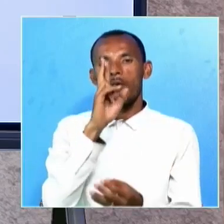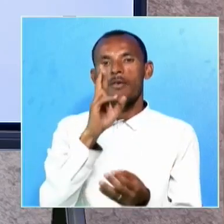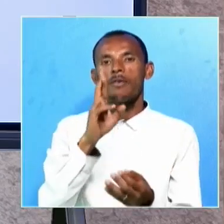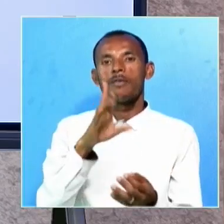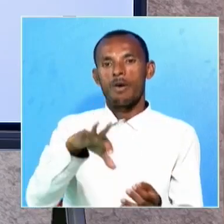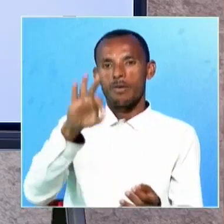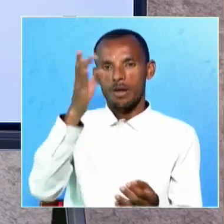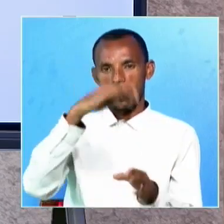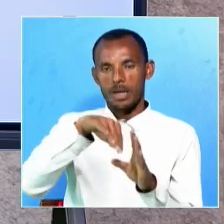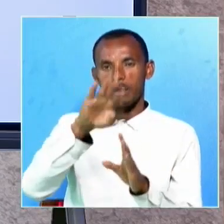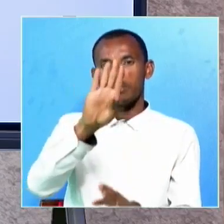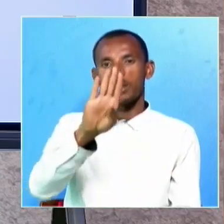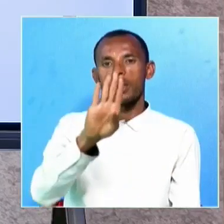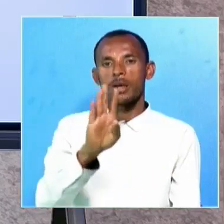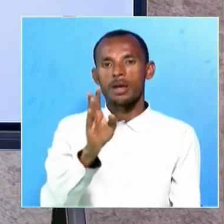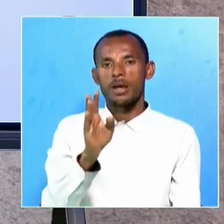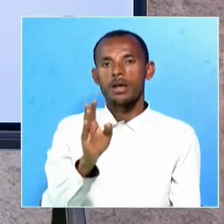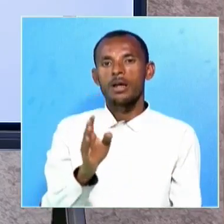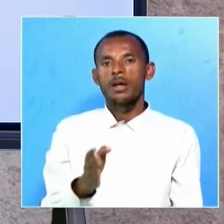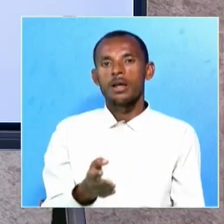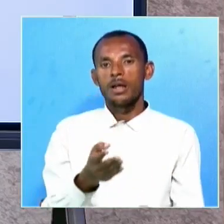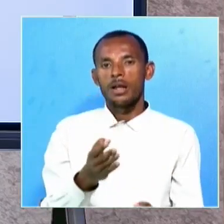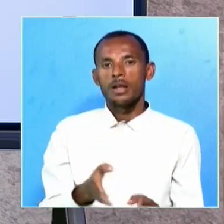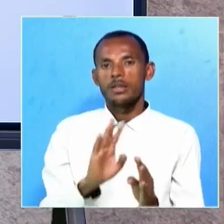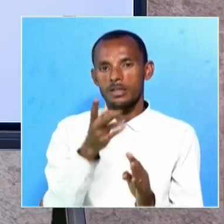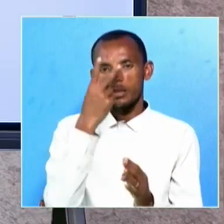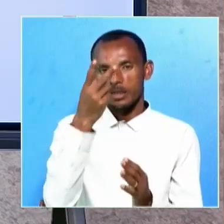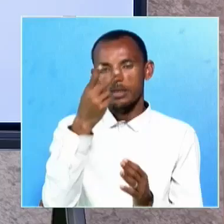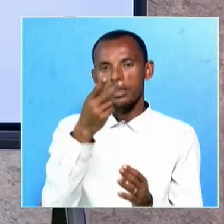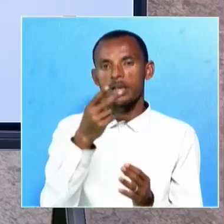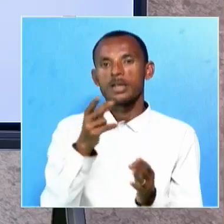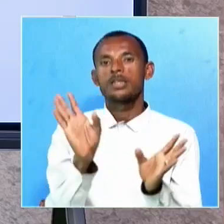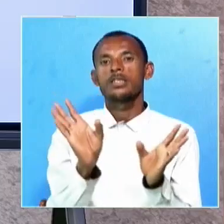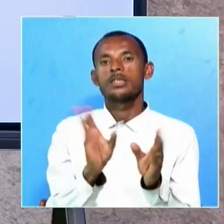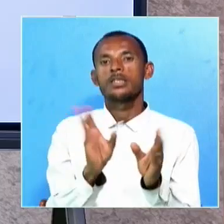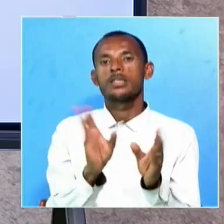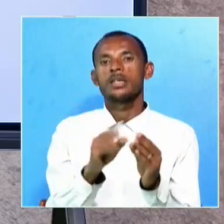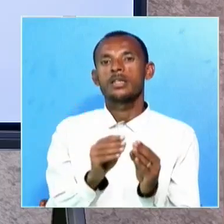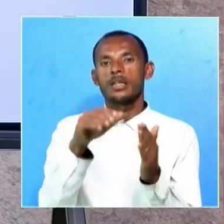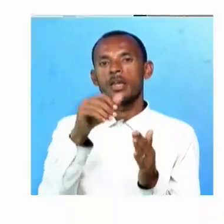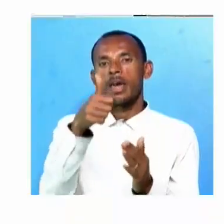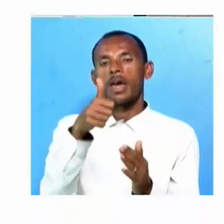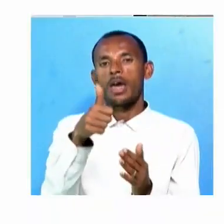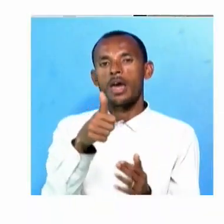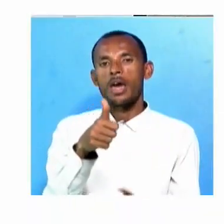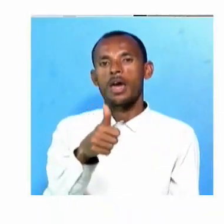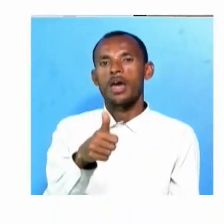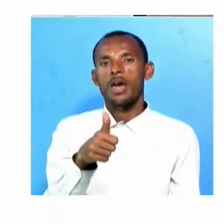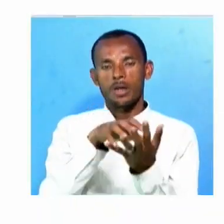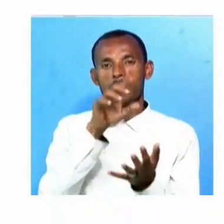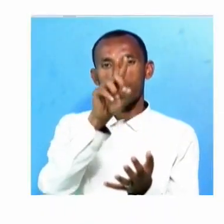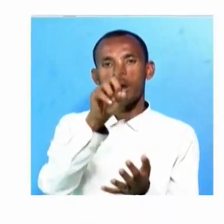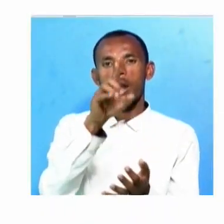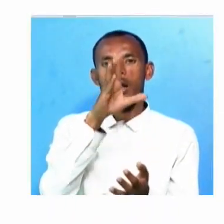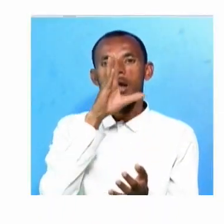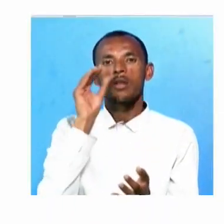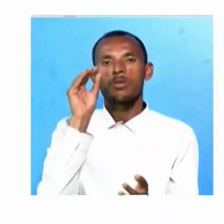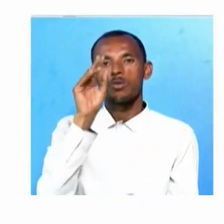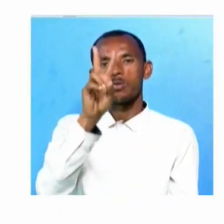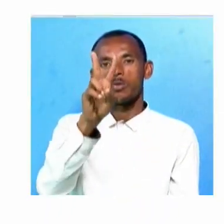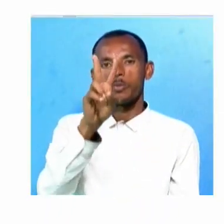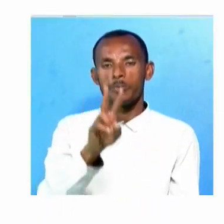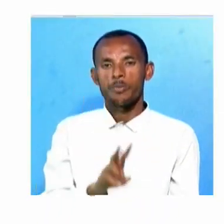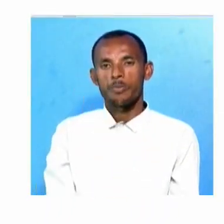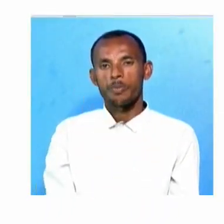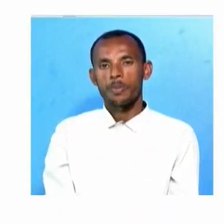B. Let's see the sets. Set A contains the elements 1